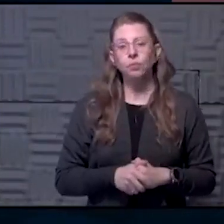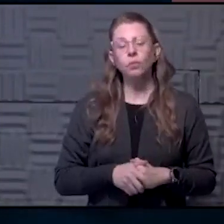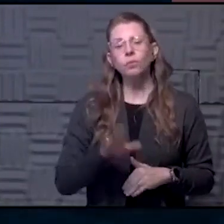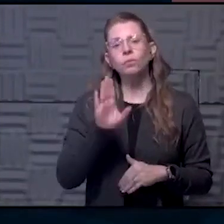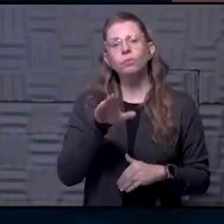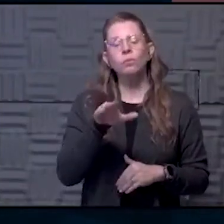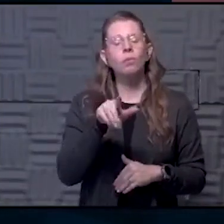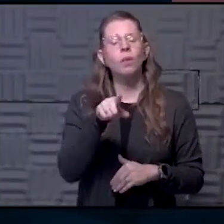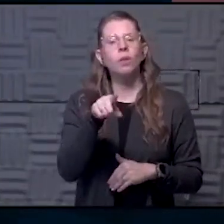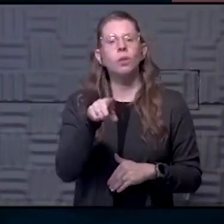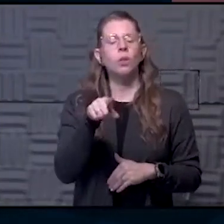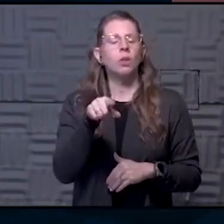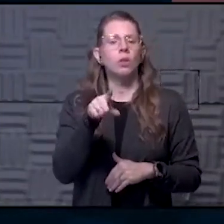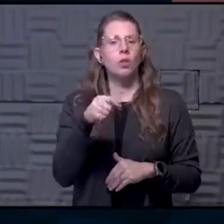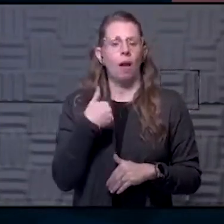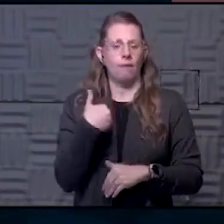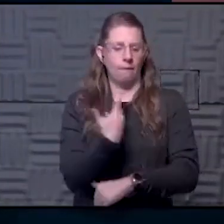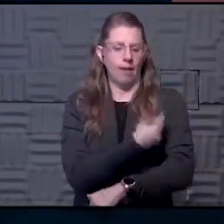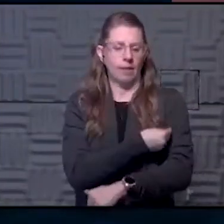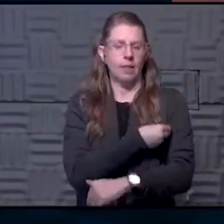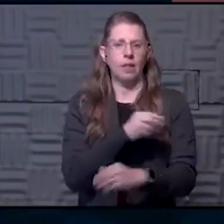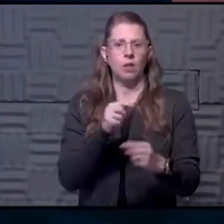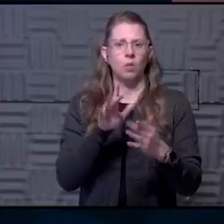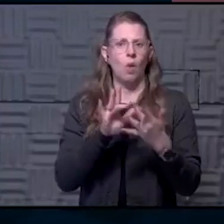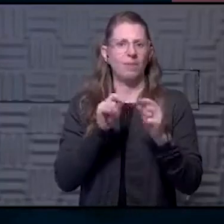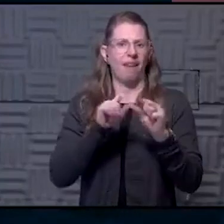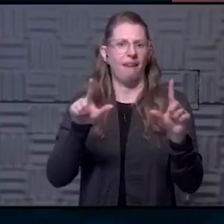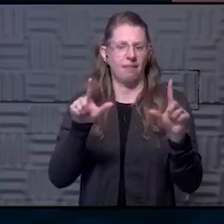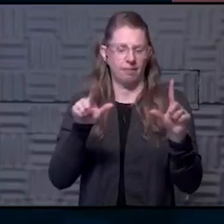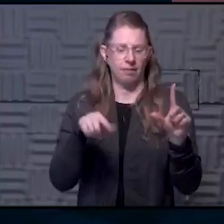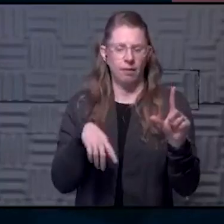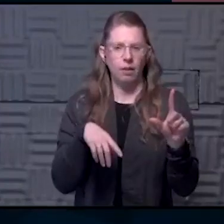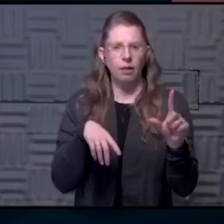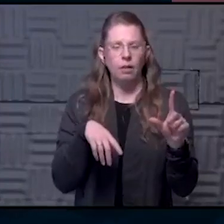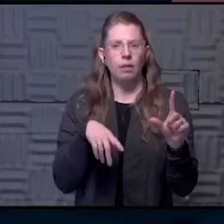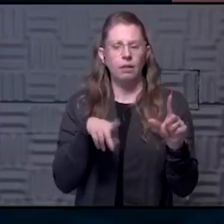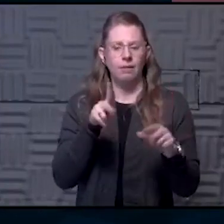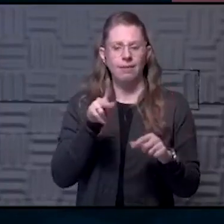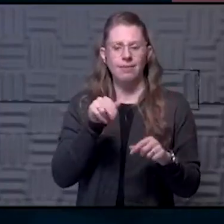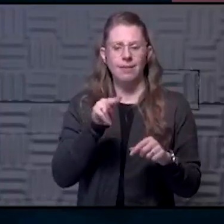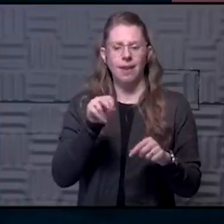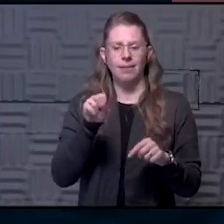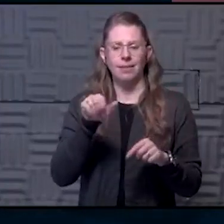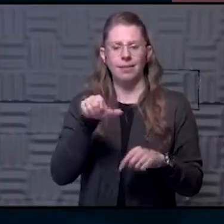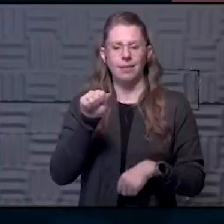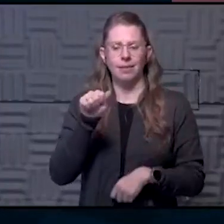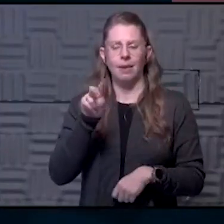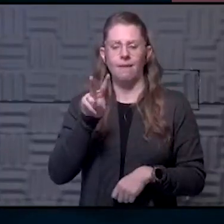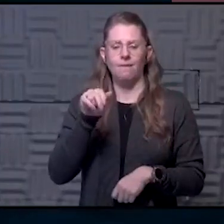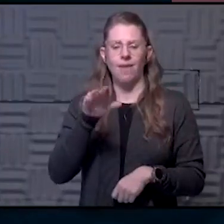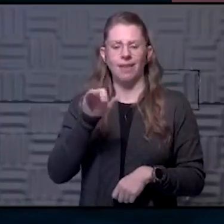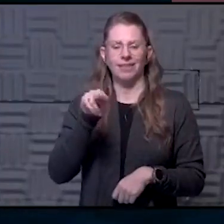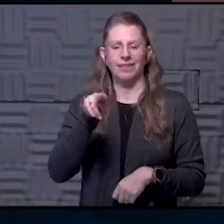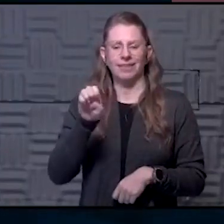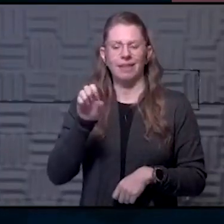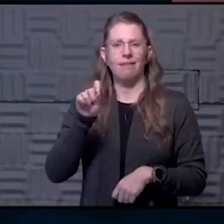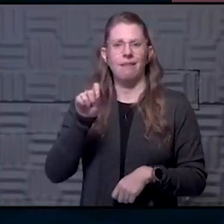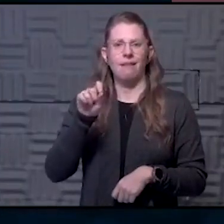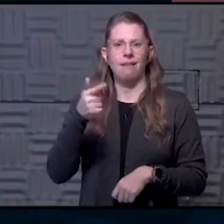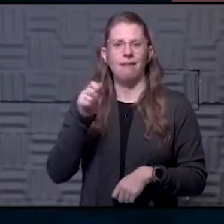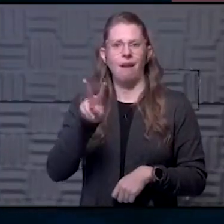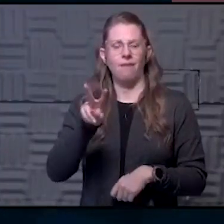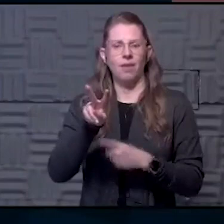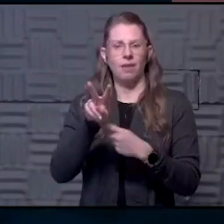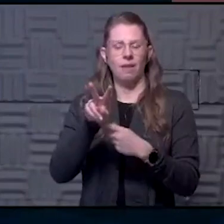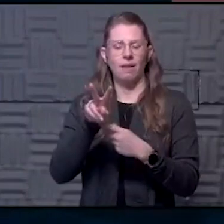Lee, Dr. Norman, you have that vaccine website. Let's talk one more minute about that, kansasvaccine.gov. That vaccine